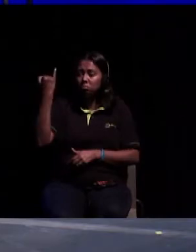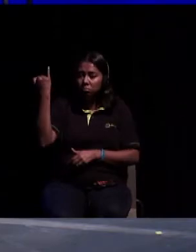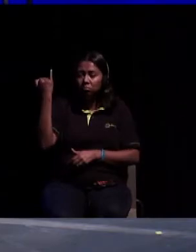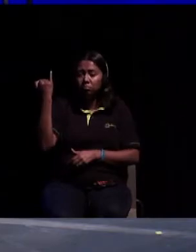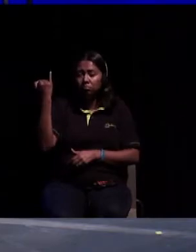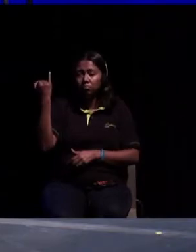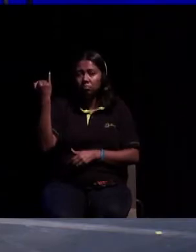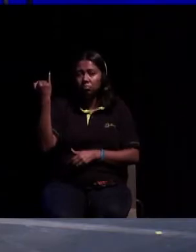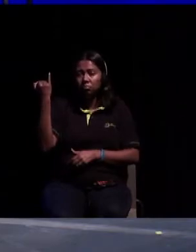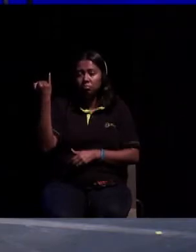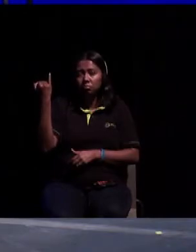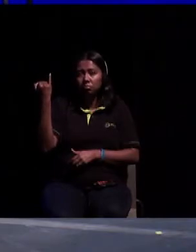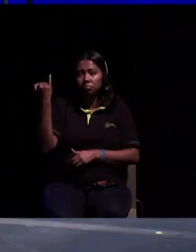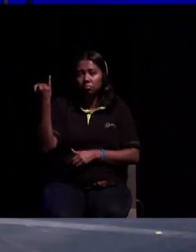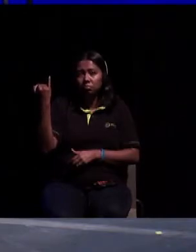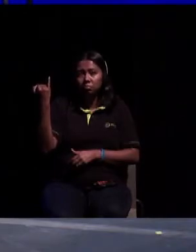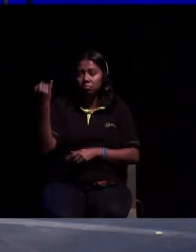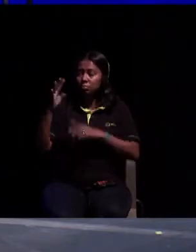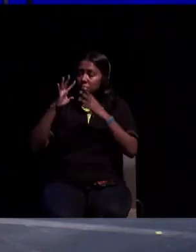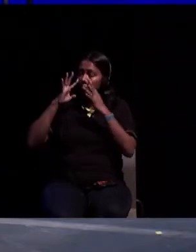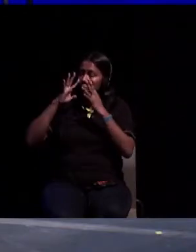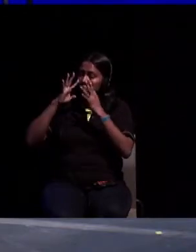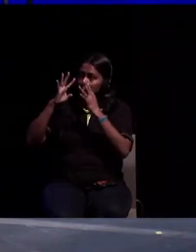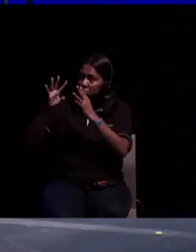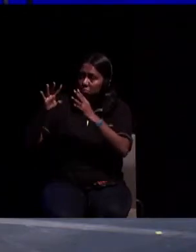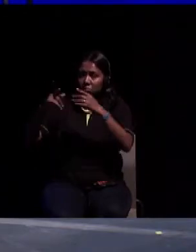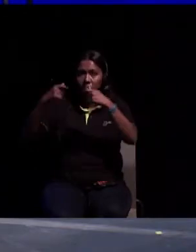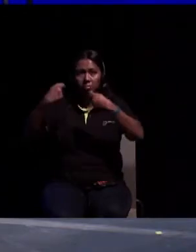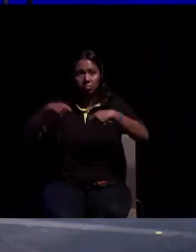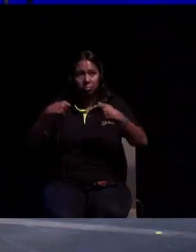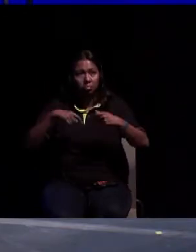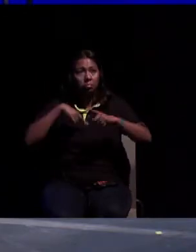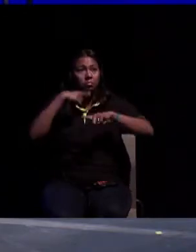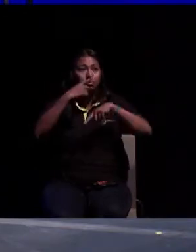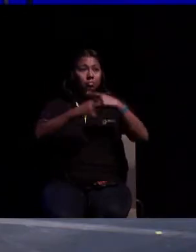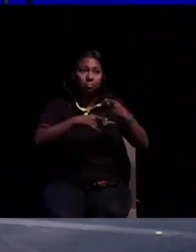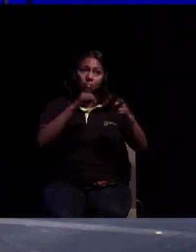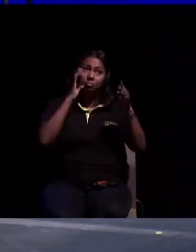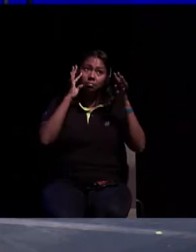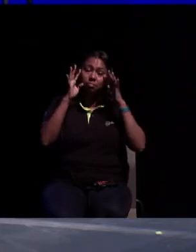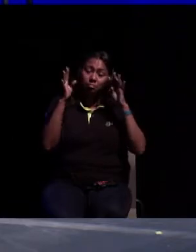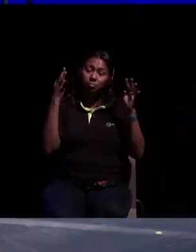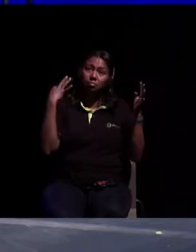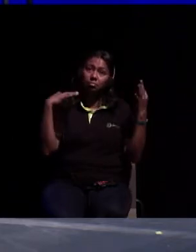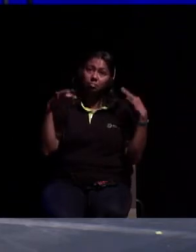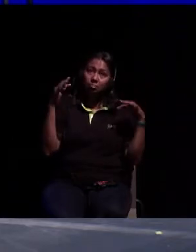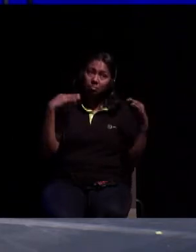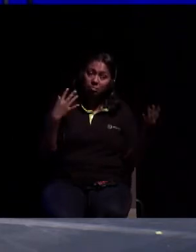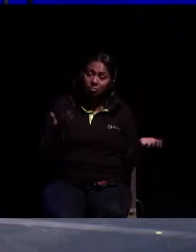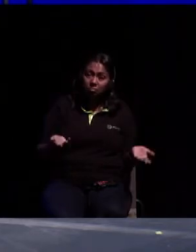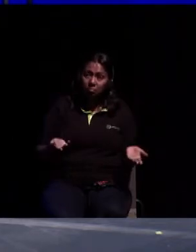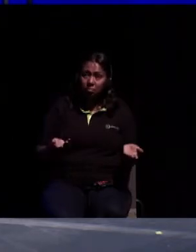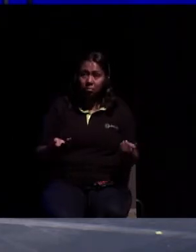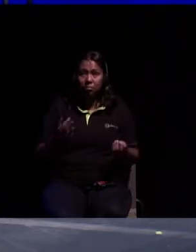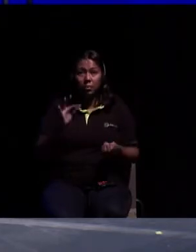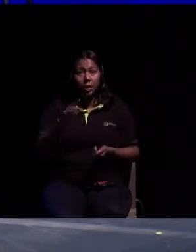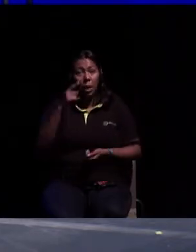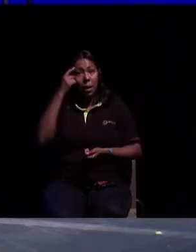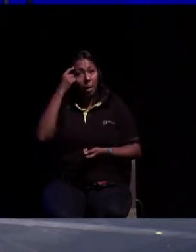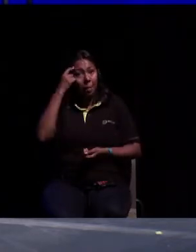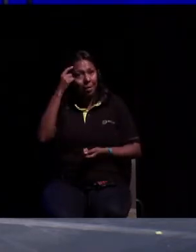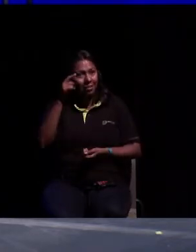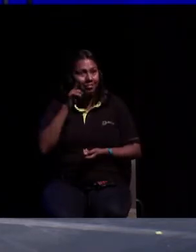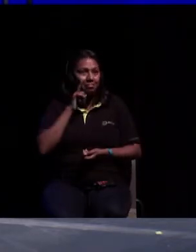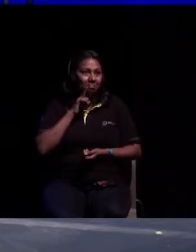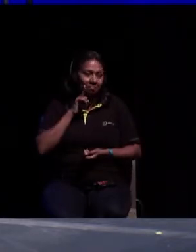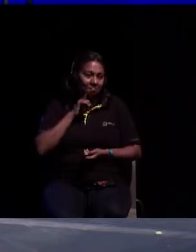fulfilled before tourism can be fulfilled. But again, coming from the American context, we all know about Trump. I think if you